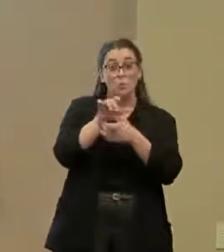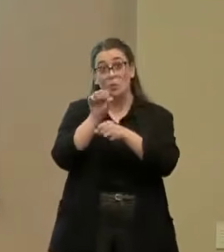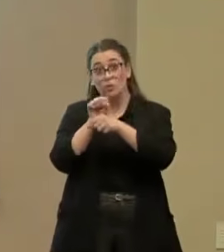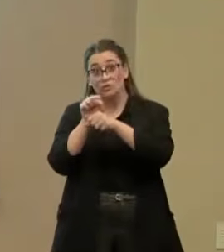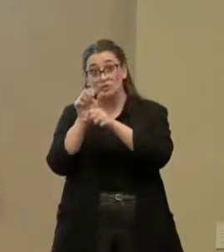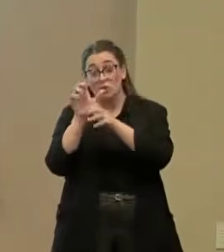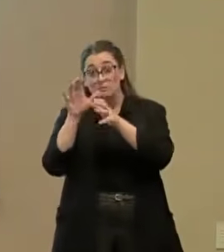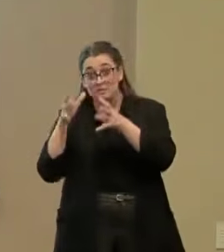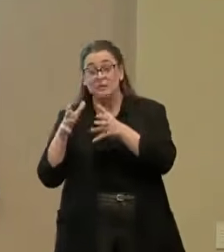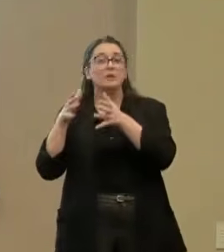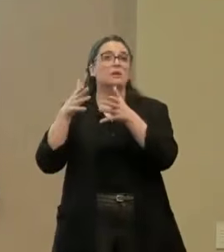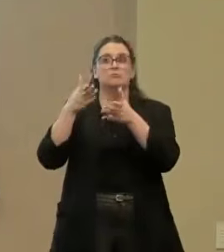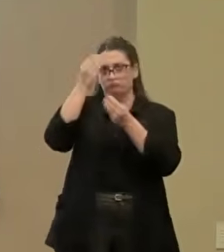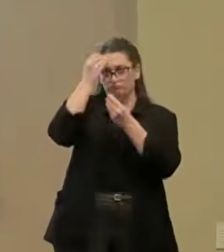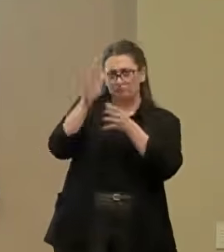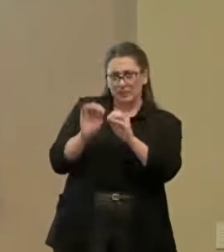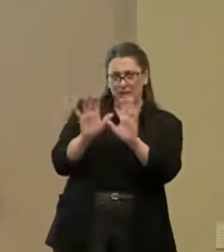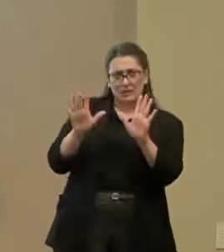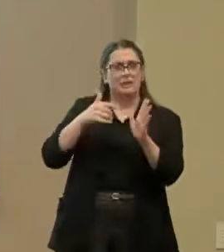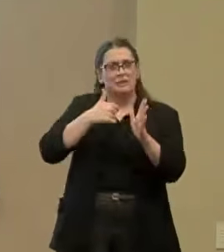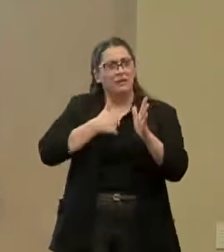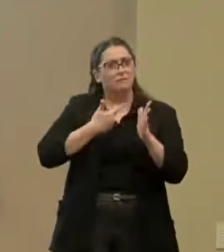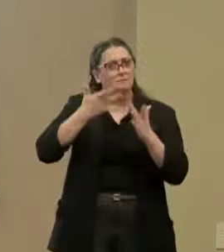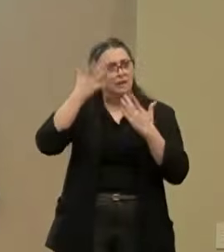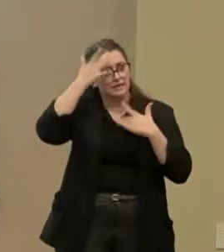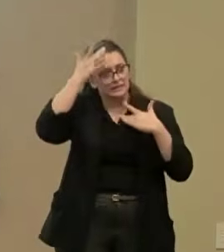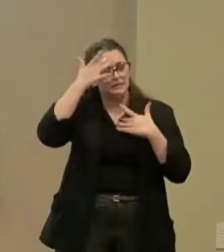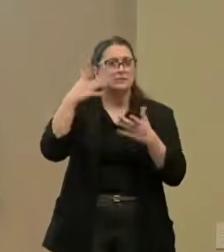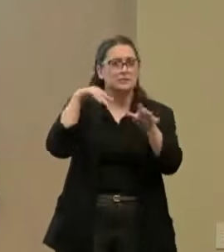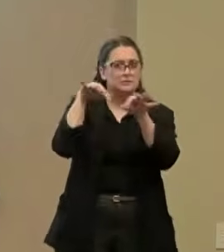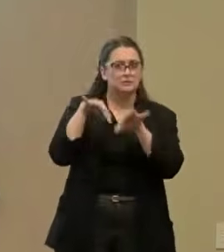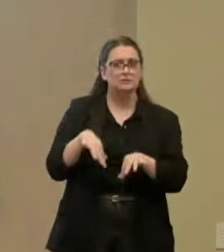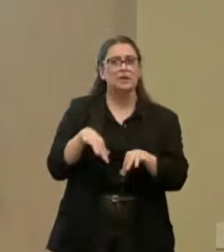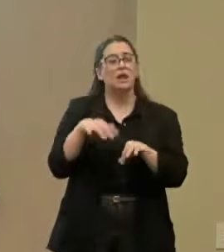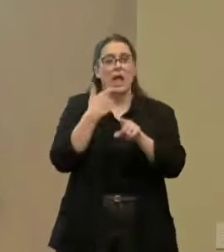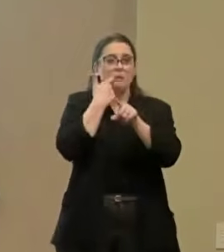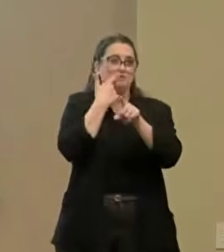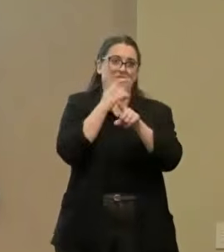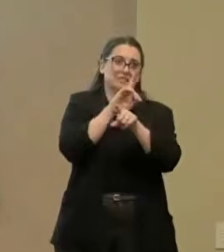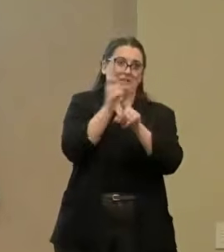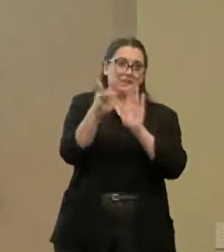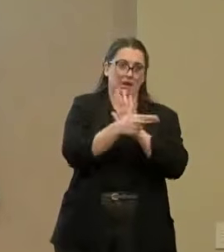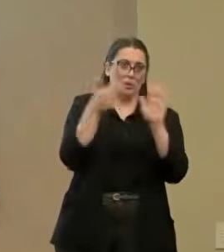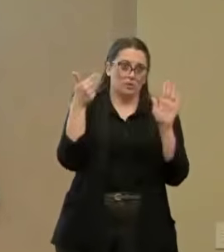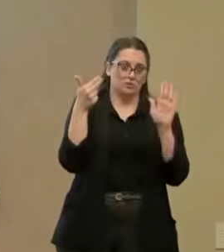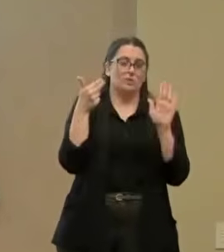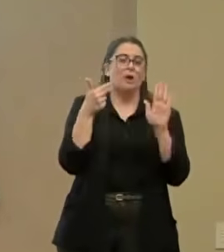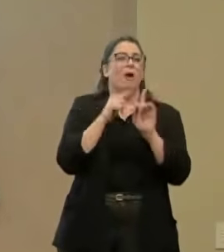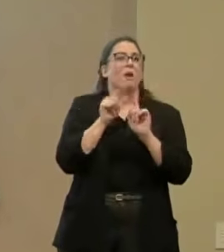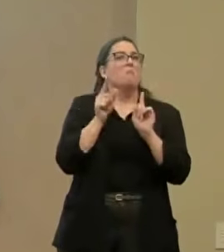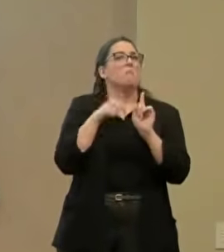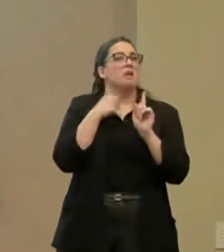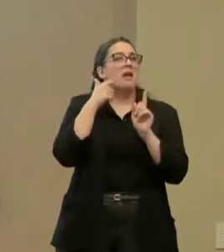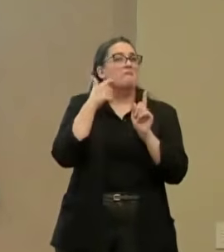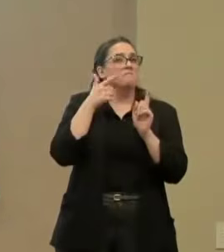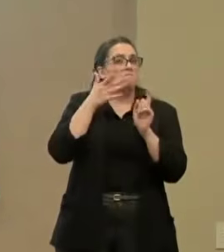your diagnosis, which I think is really great. But and I was only recently diagnosed, but I have found that